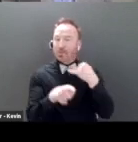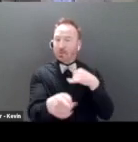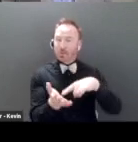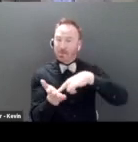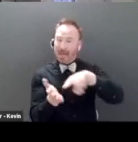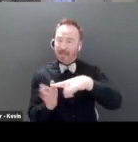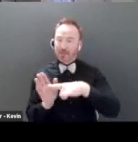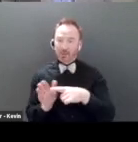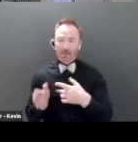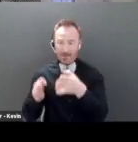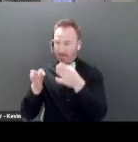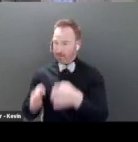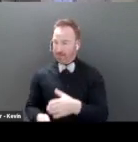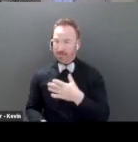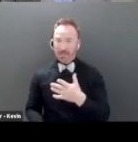is withholding tax.